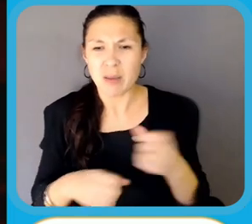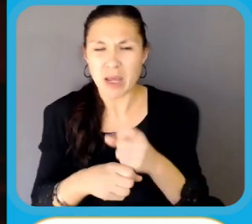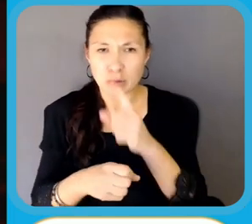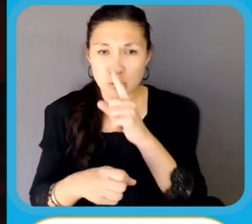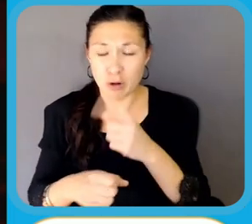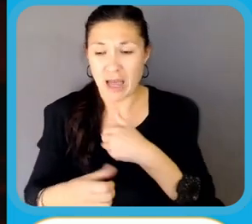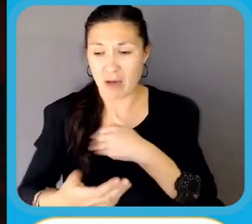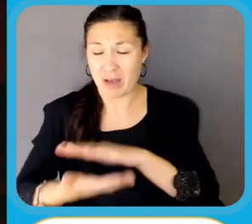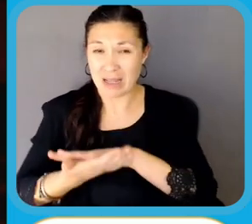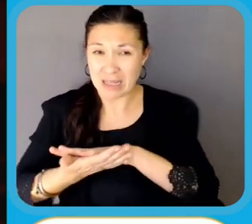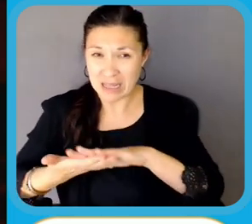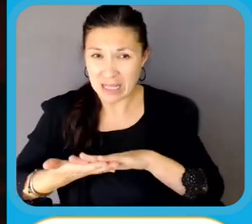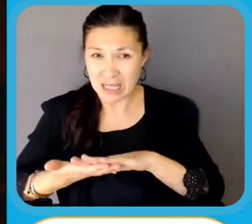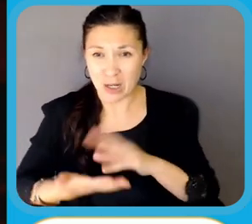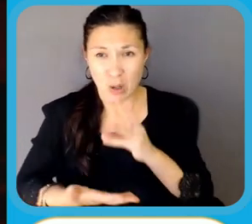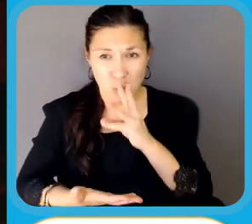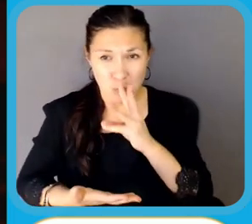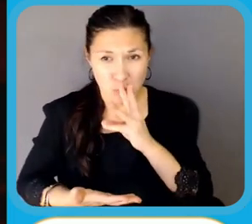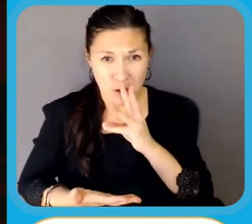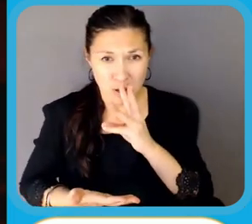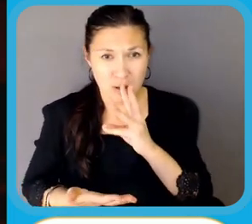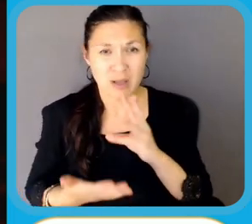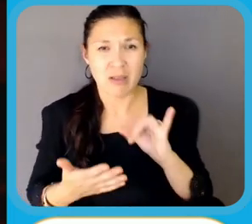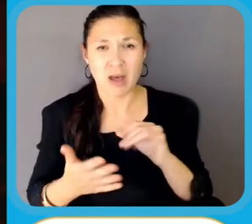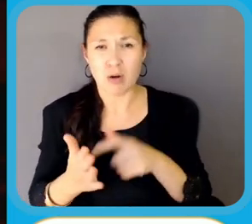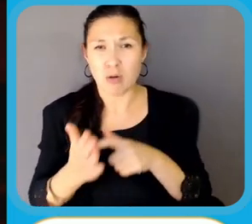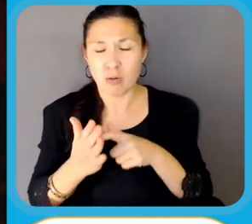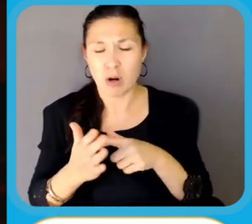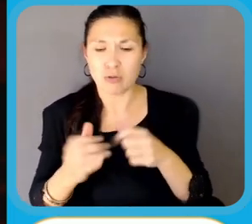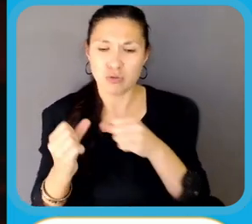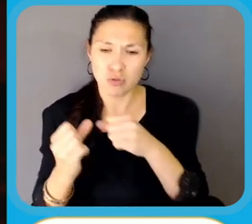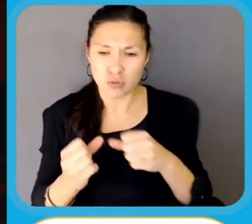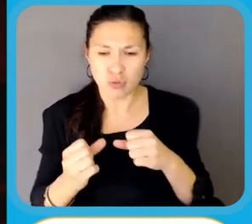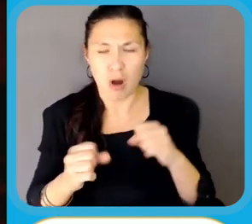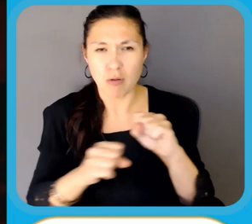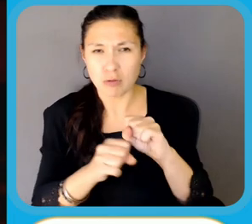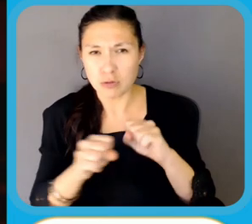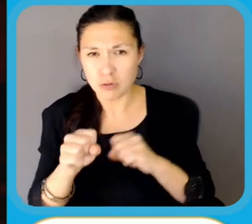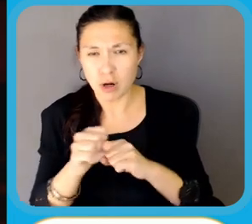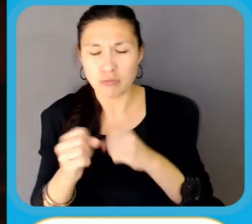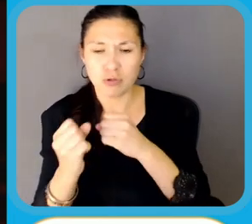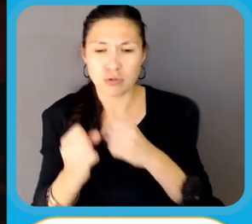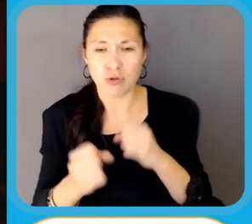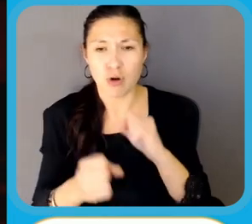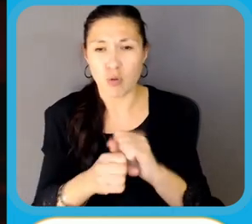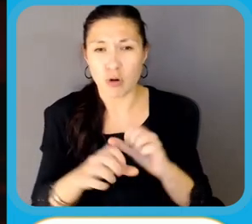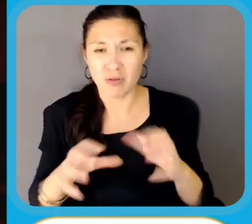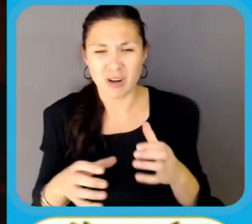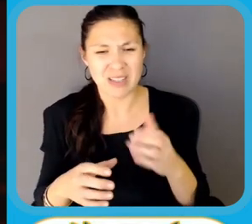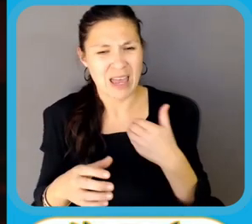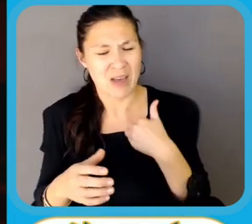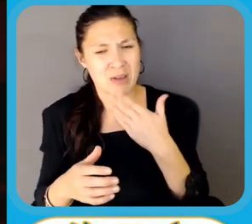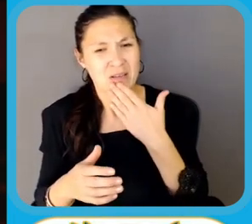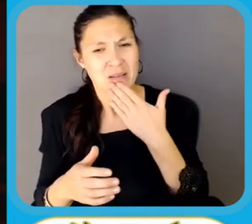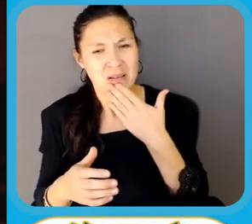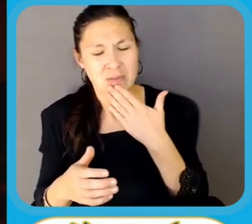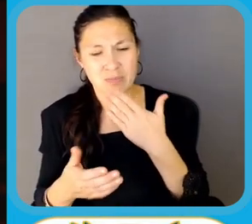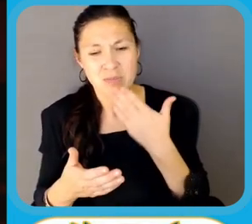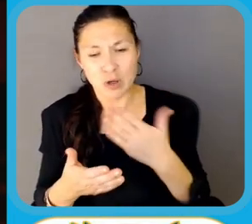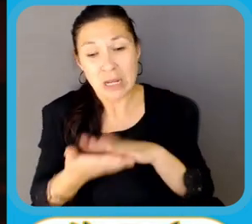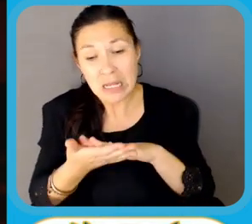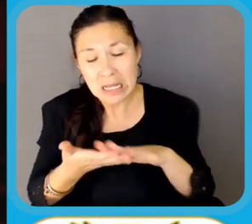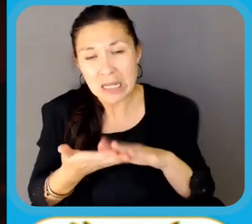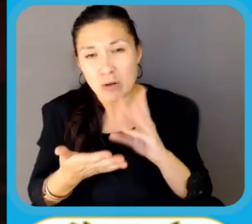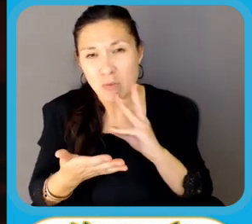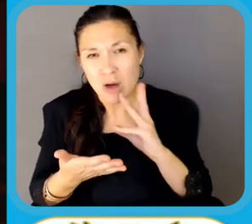infrastructure and a strong workforce. And I believe that clean water is a right. As Democrats, we